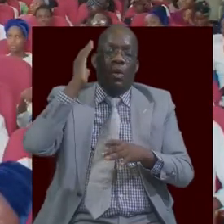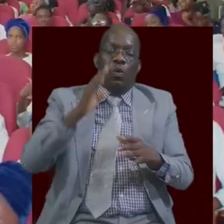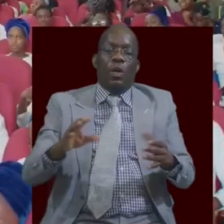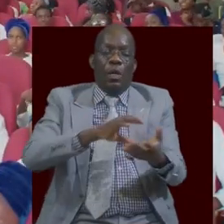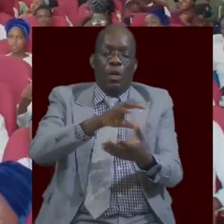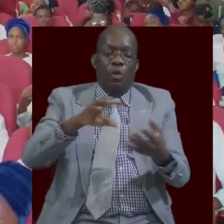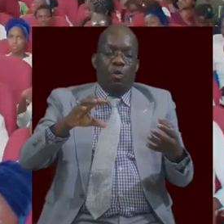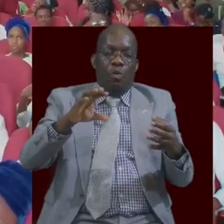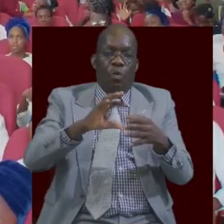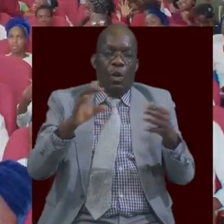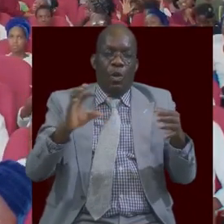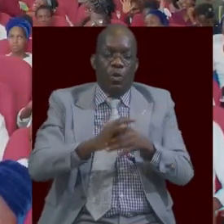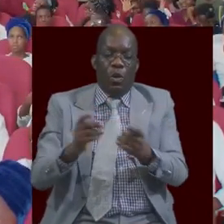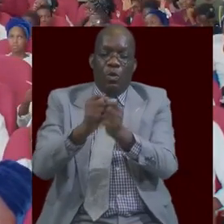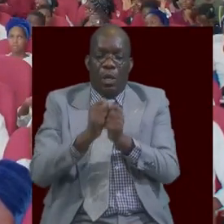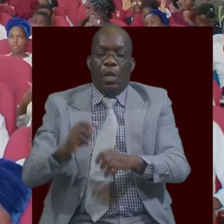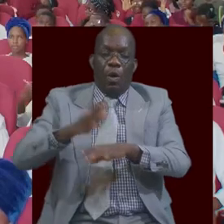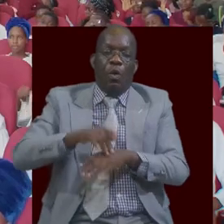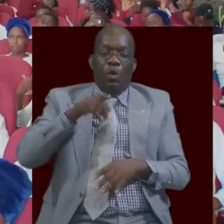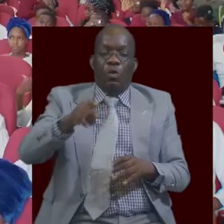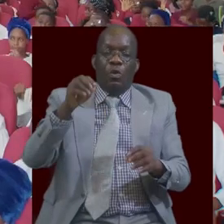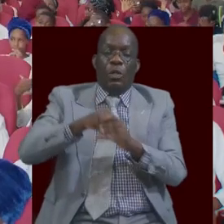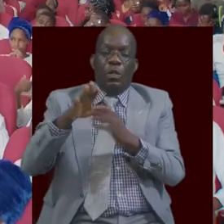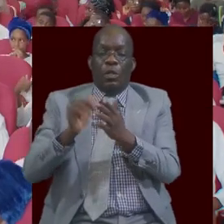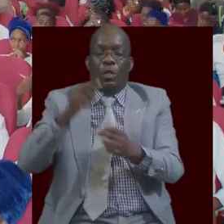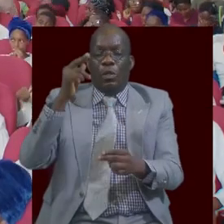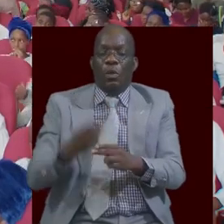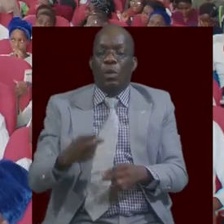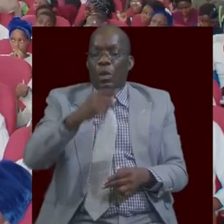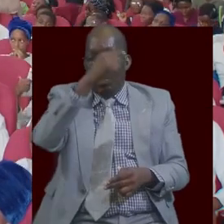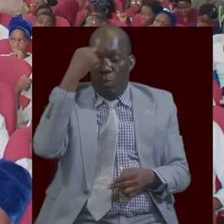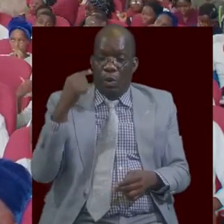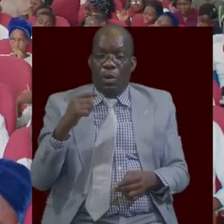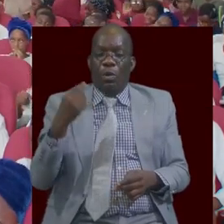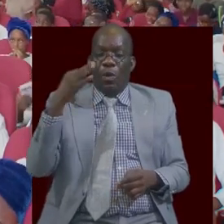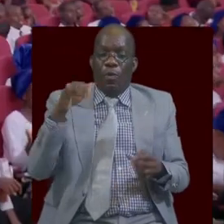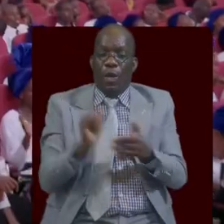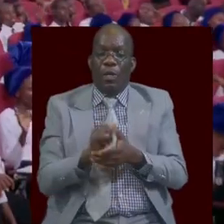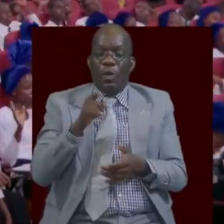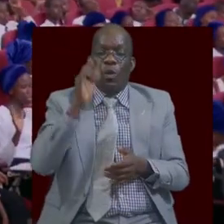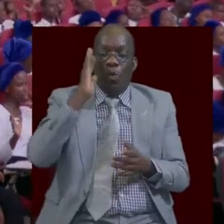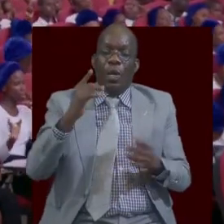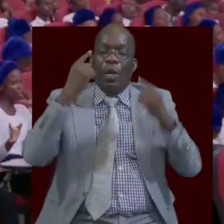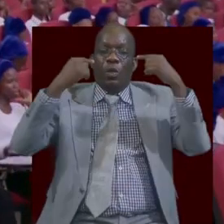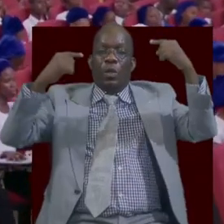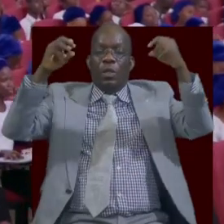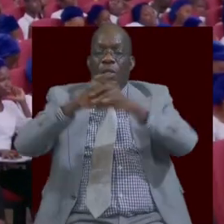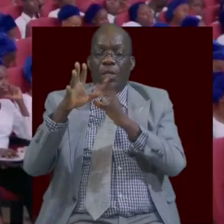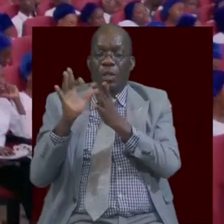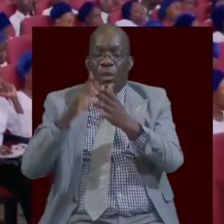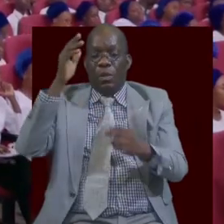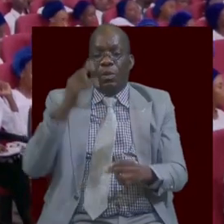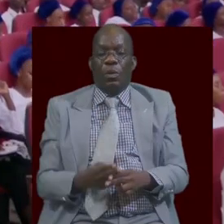you. Because of that, you'll make it in Jesus' name. I